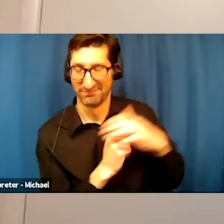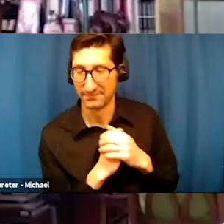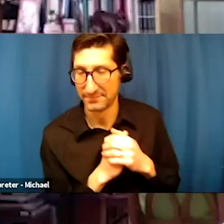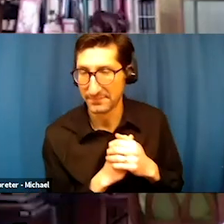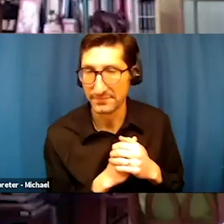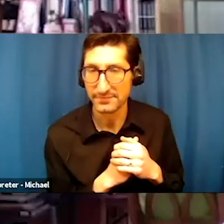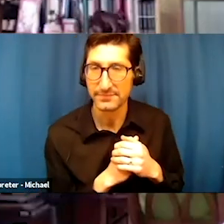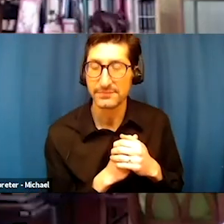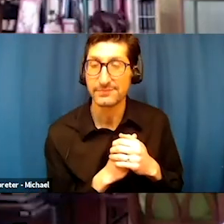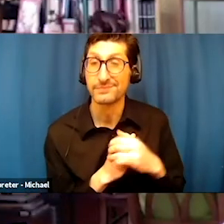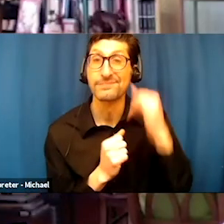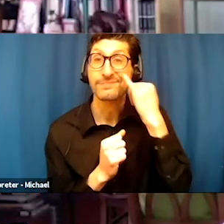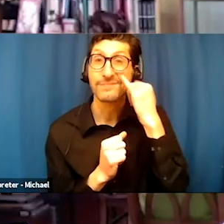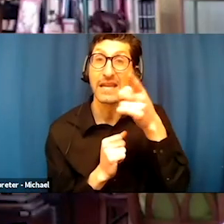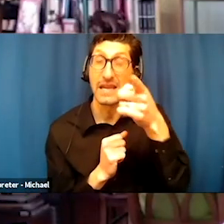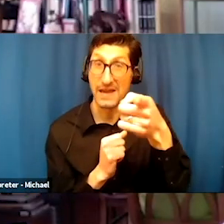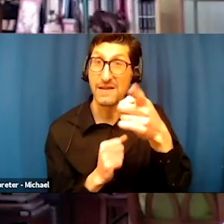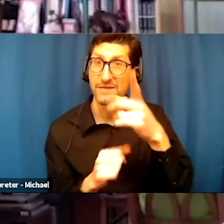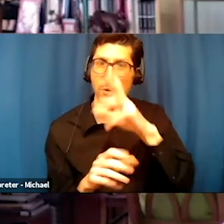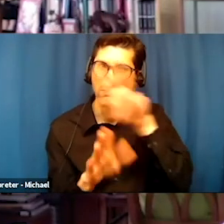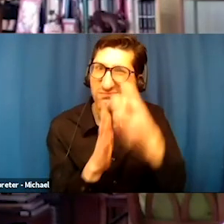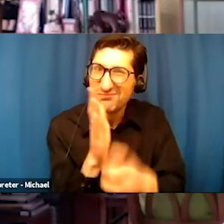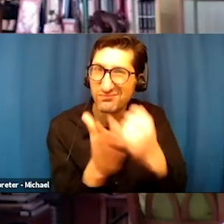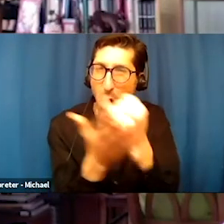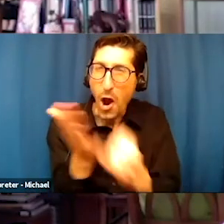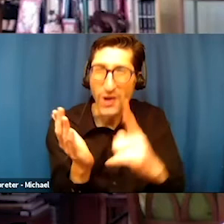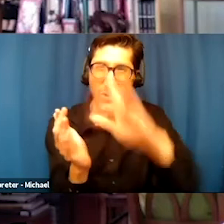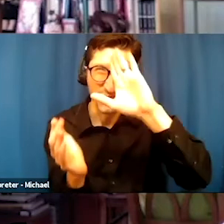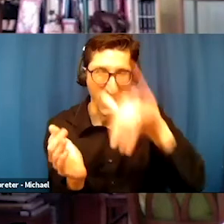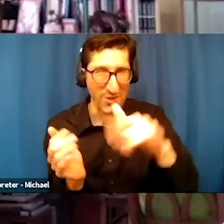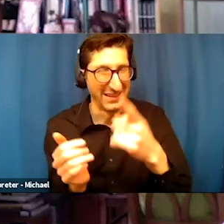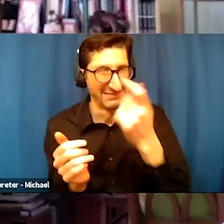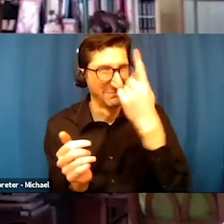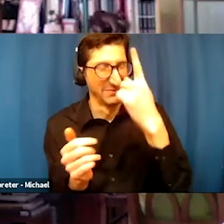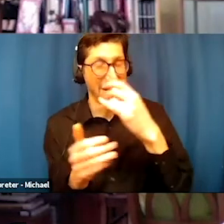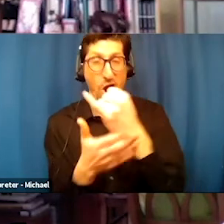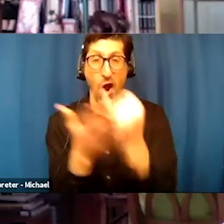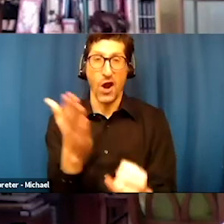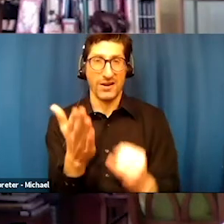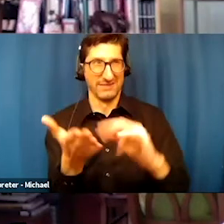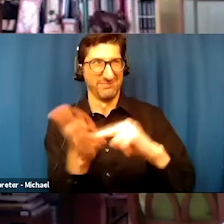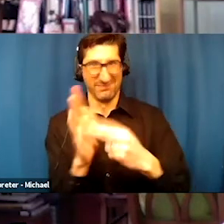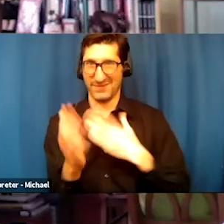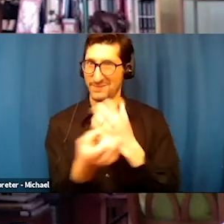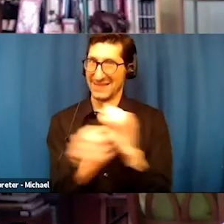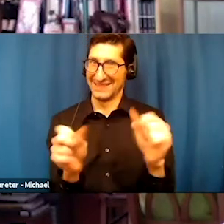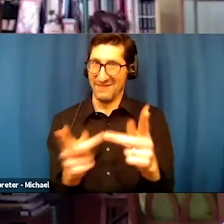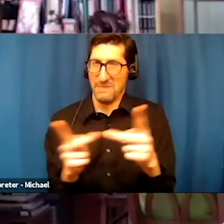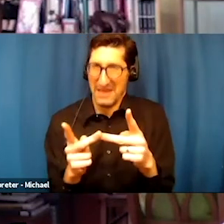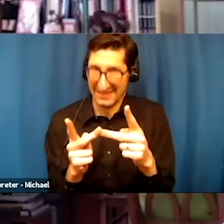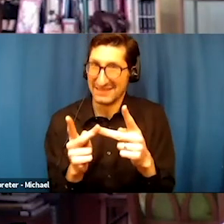if you're an art kid, you know what I mean when I say at the art room is your safety, your safe place. And you find that out really young.